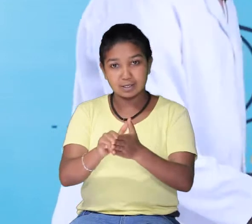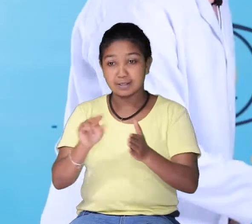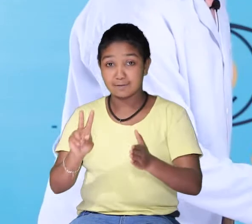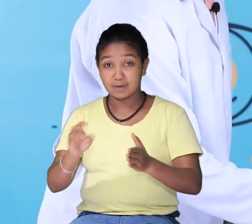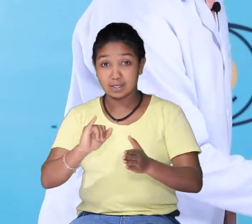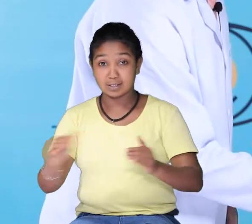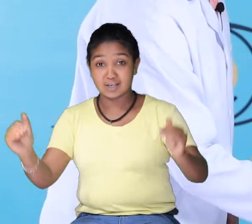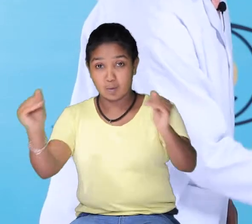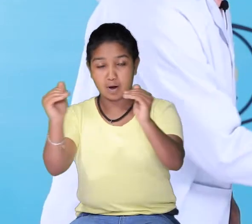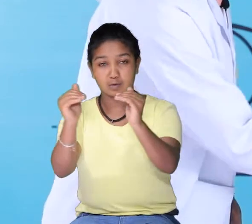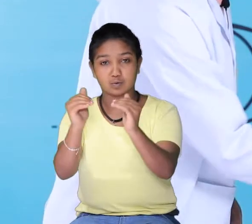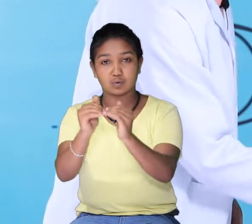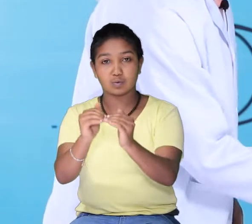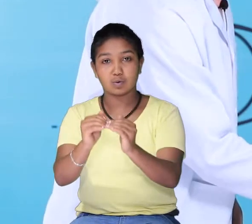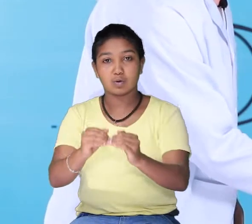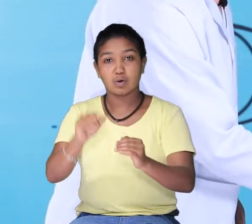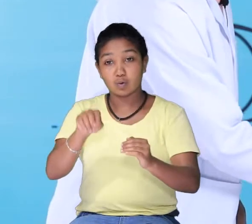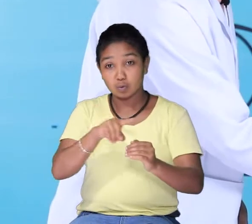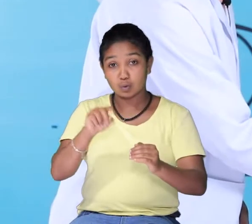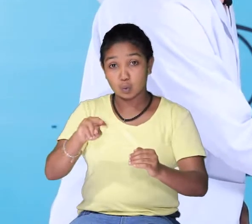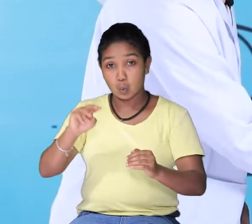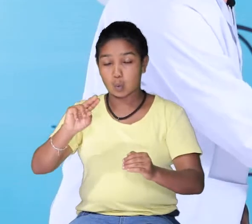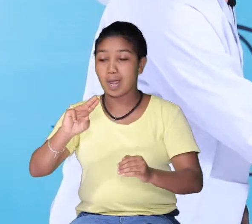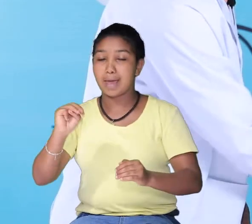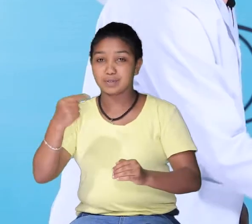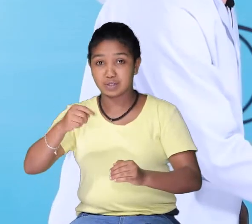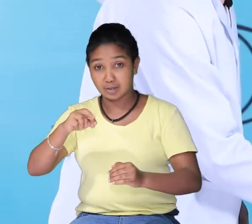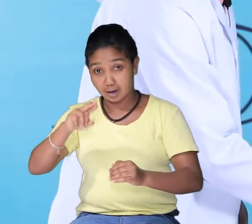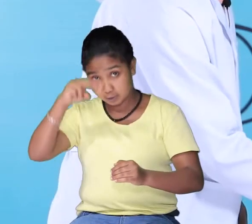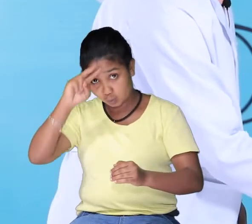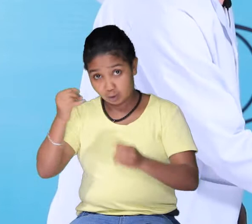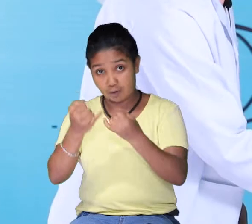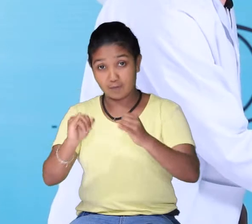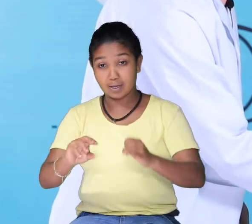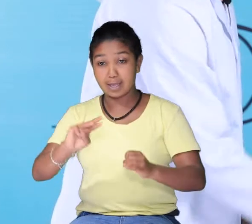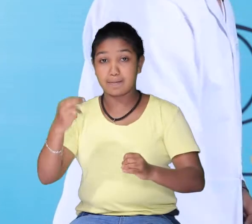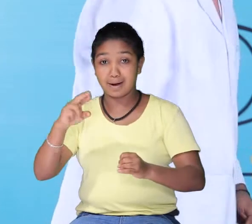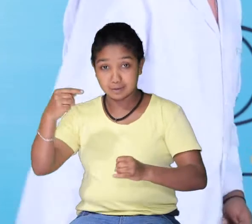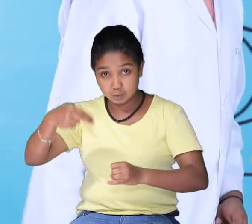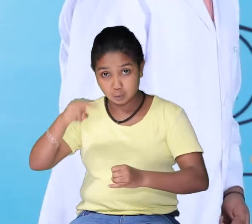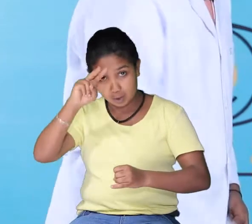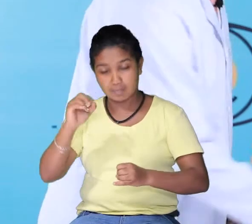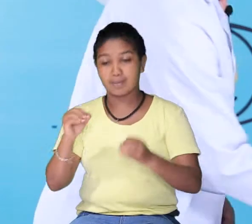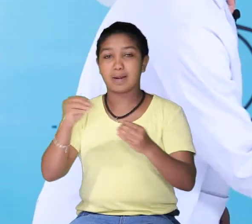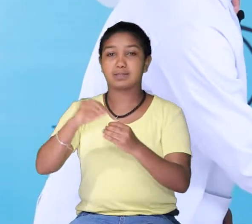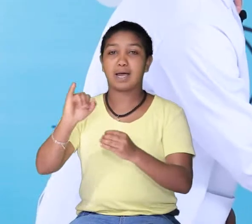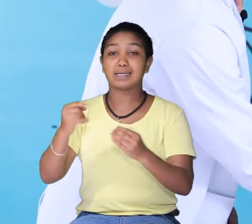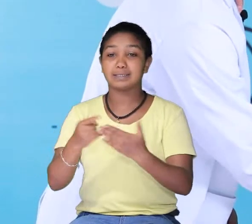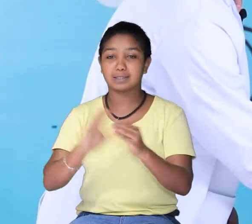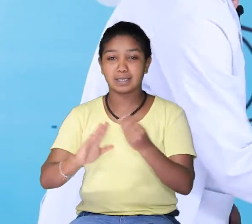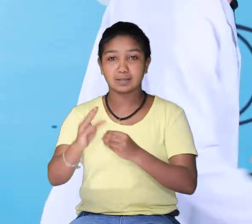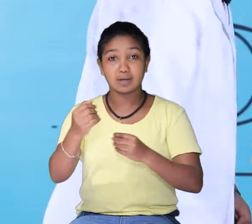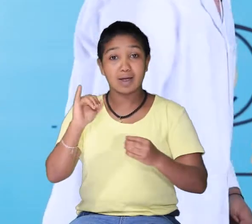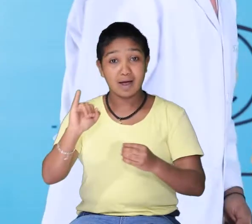v is equals to root of twice of mgh r squared over mr squared plus I. In this case,